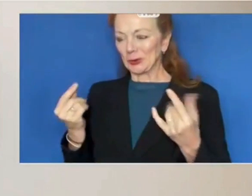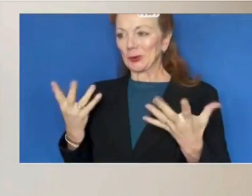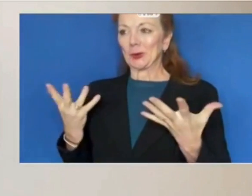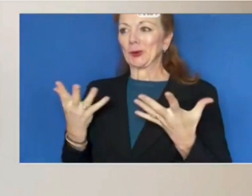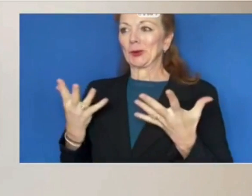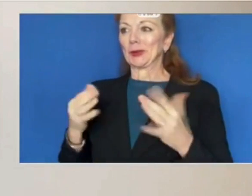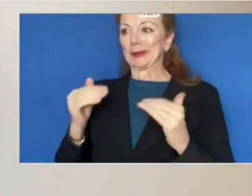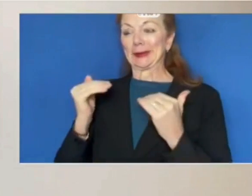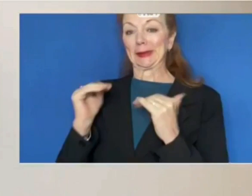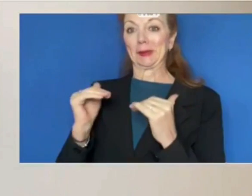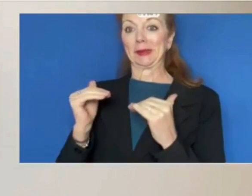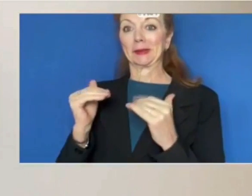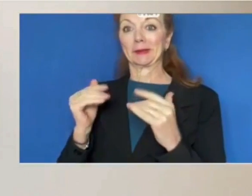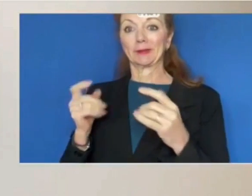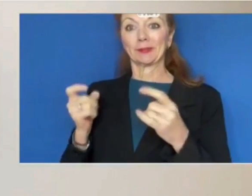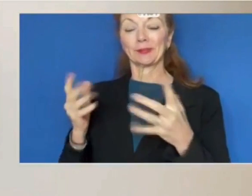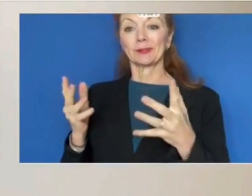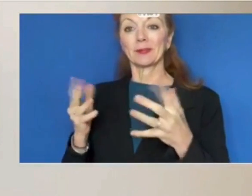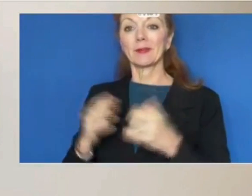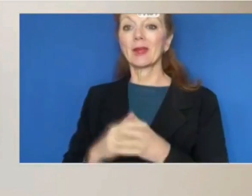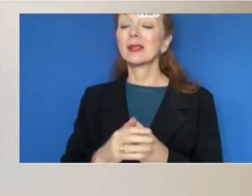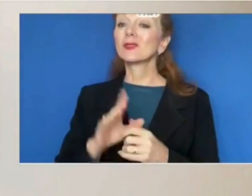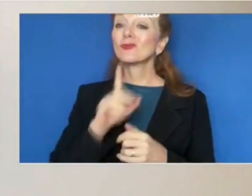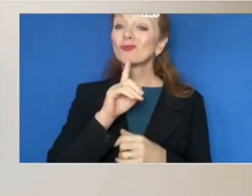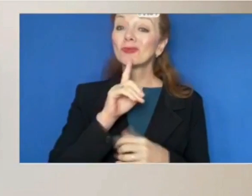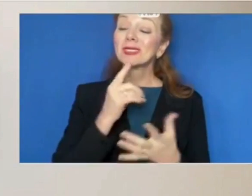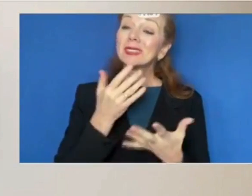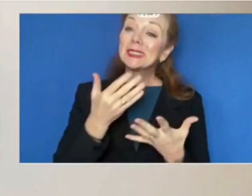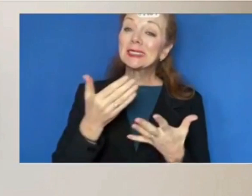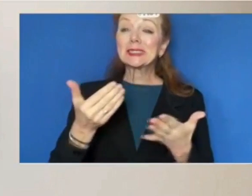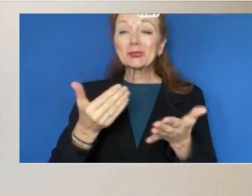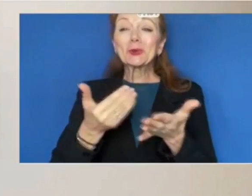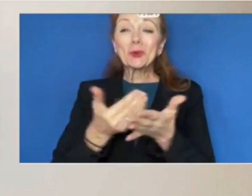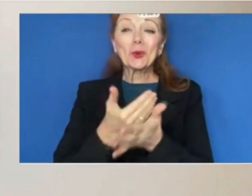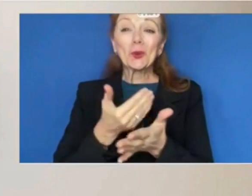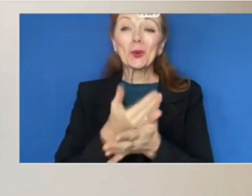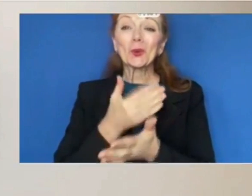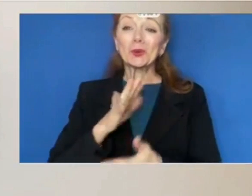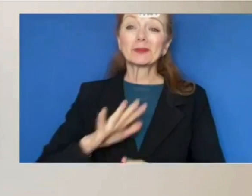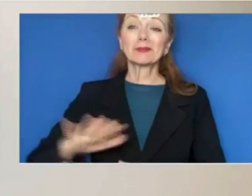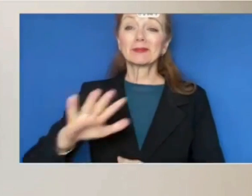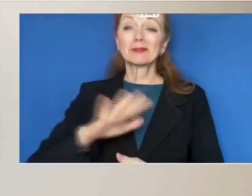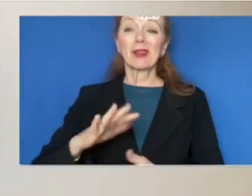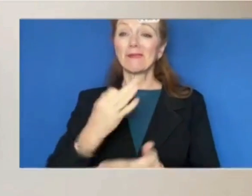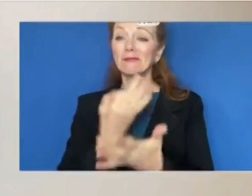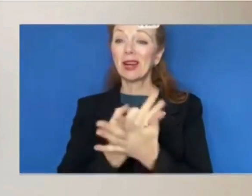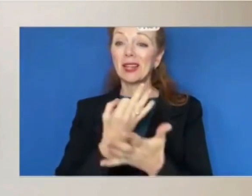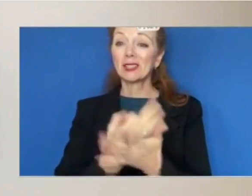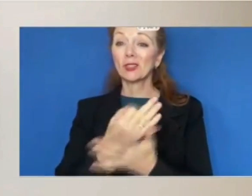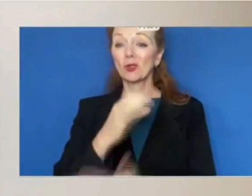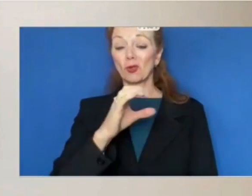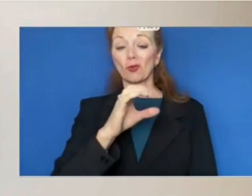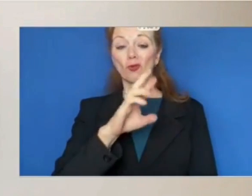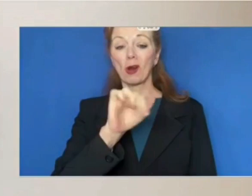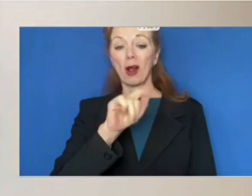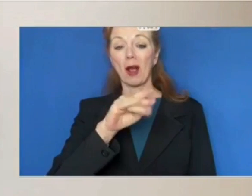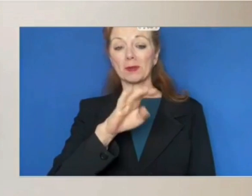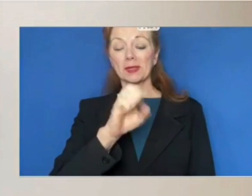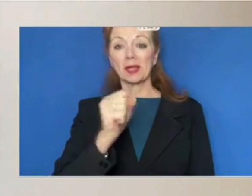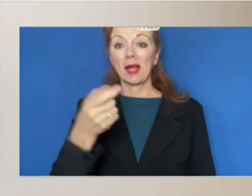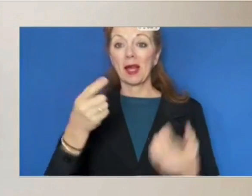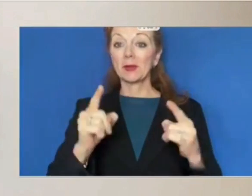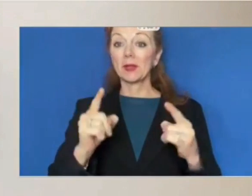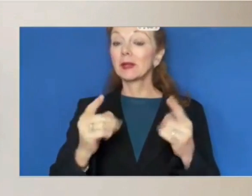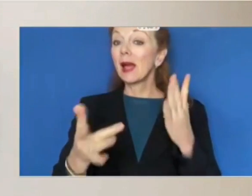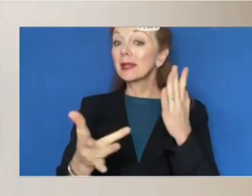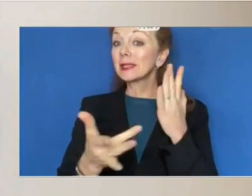is relatively new in the arena of financial crimes. This is, as technology changes